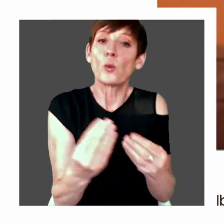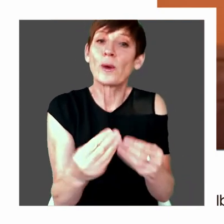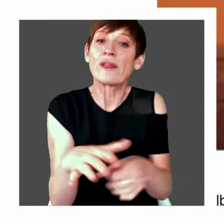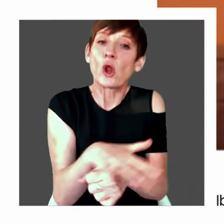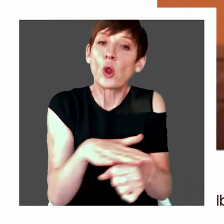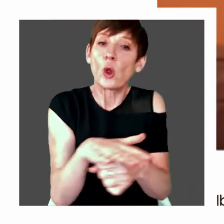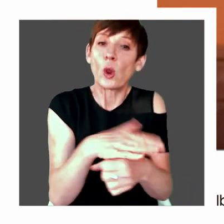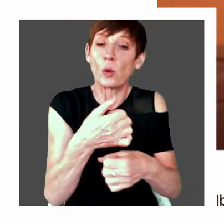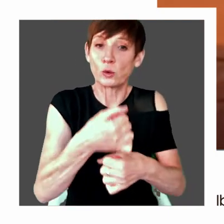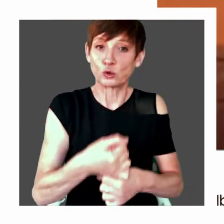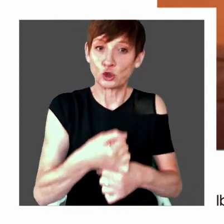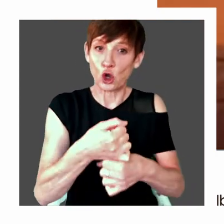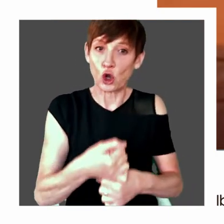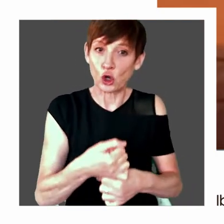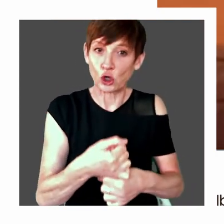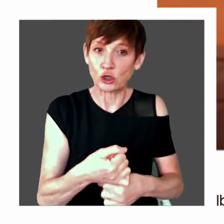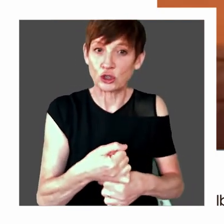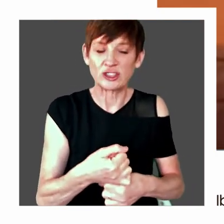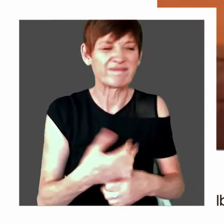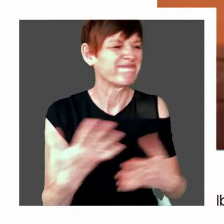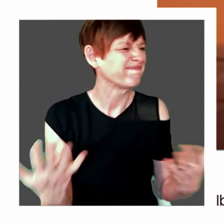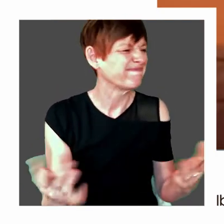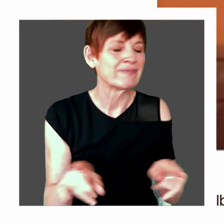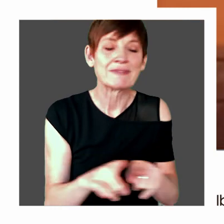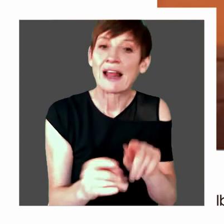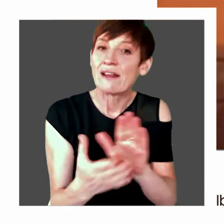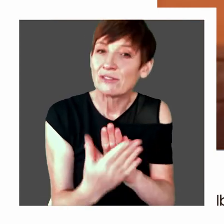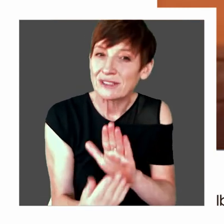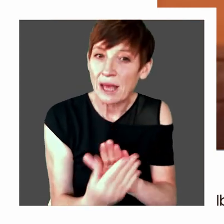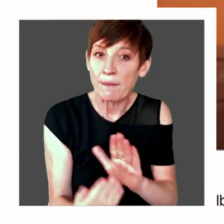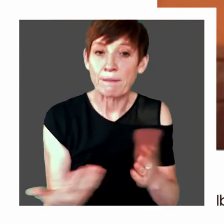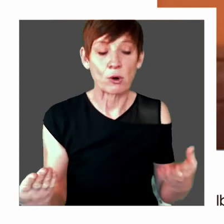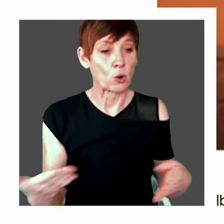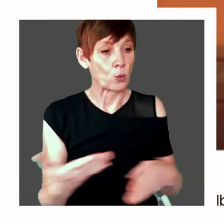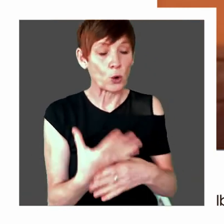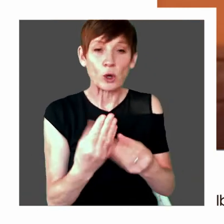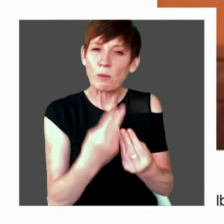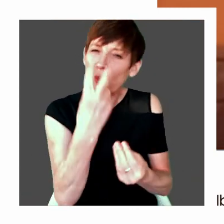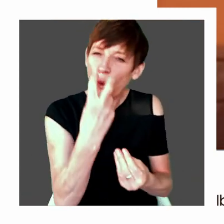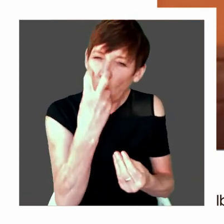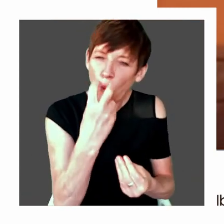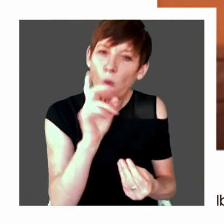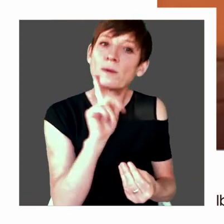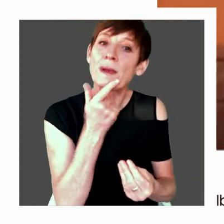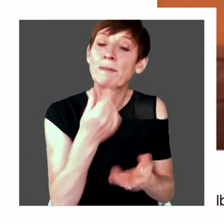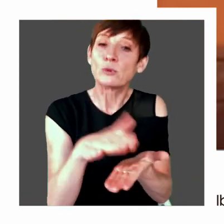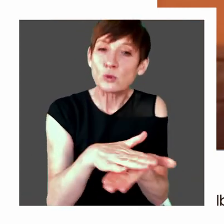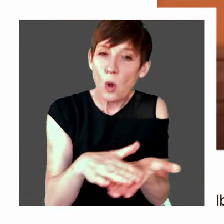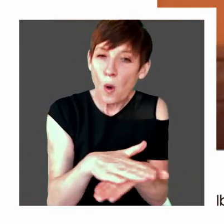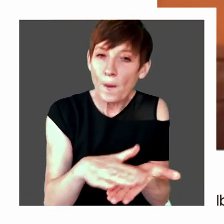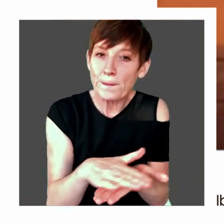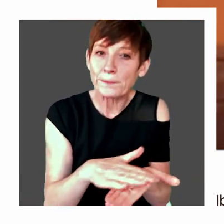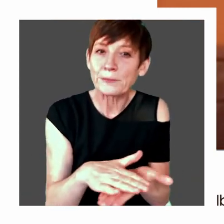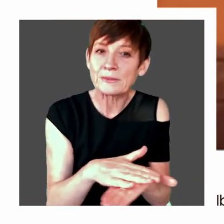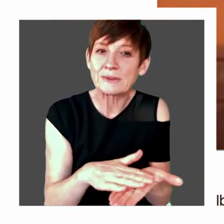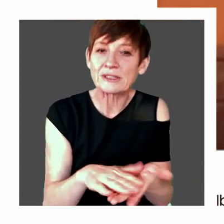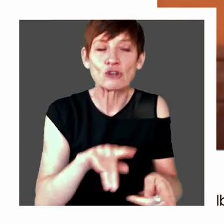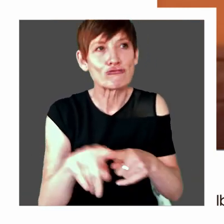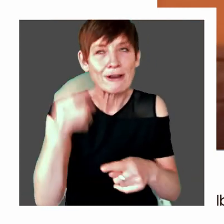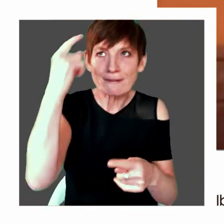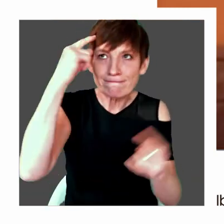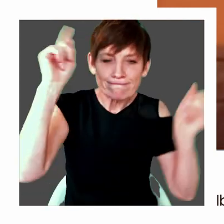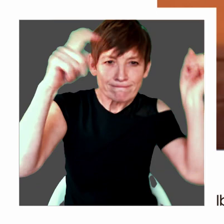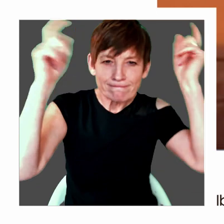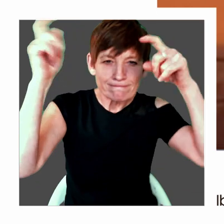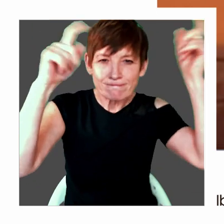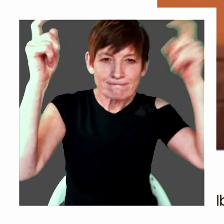and that was doing loads of stuff like working with elderly people's homes, trying to do initiatives to get,